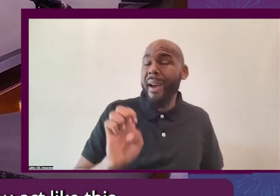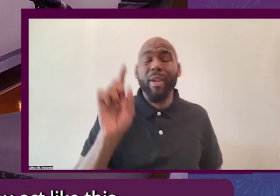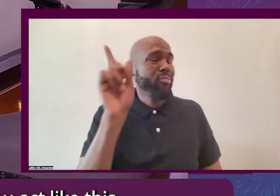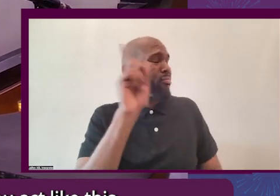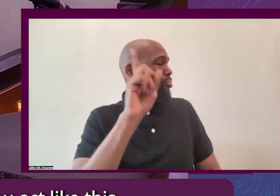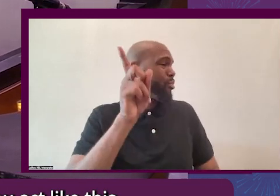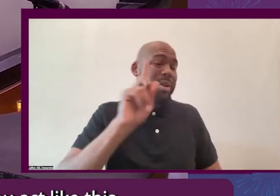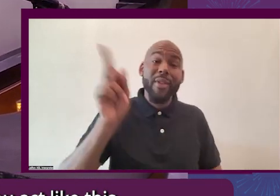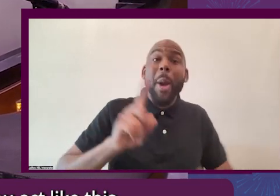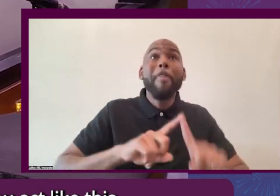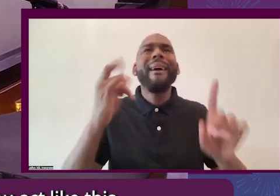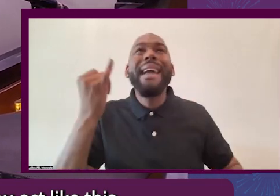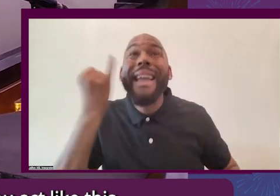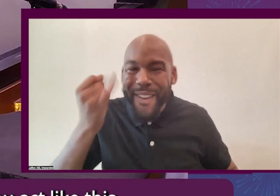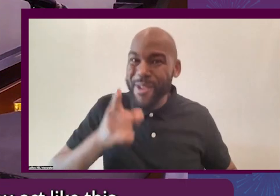love.